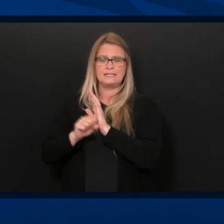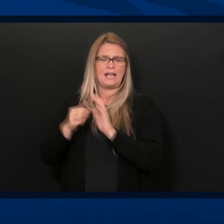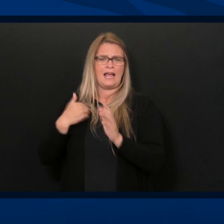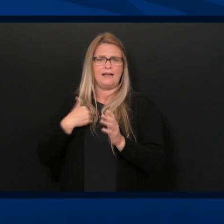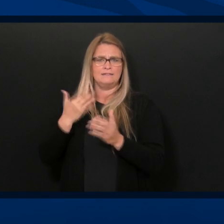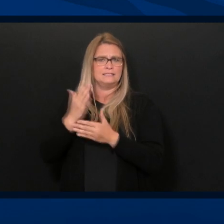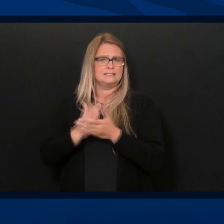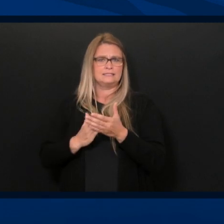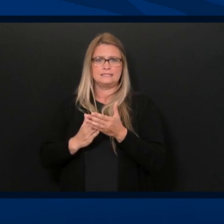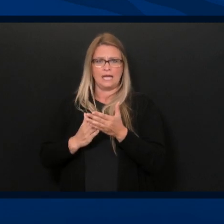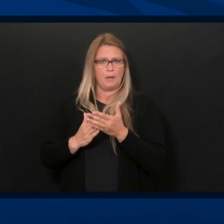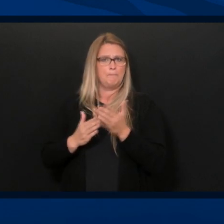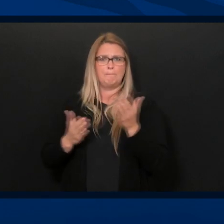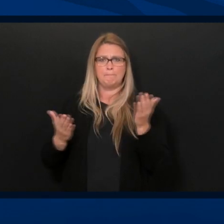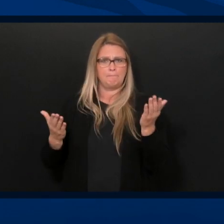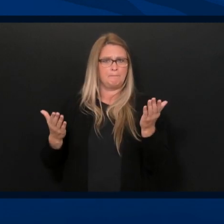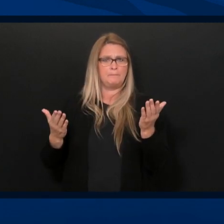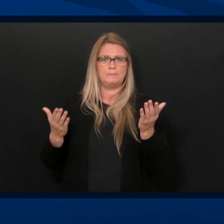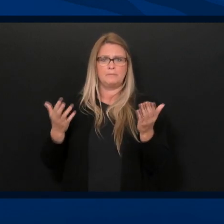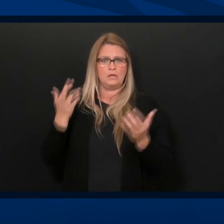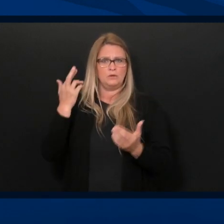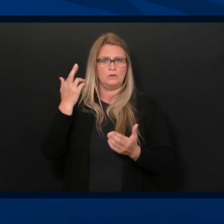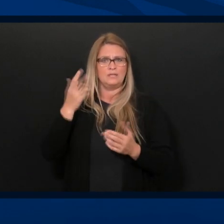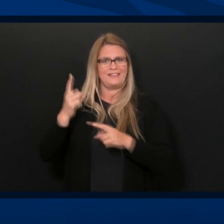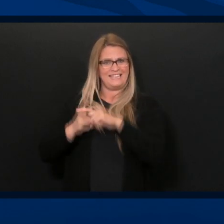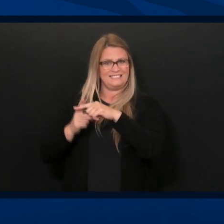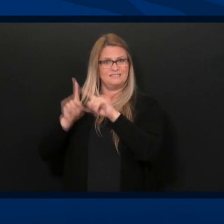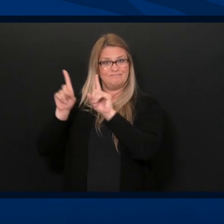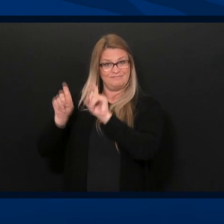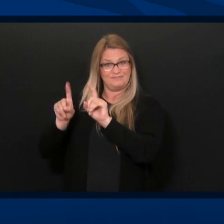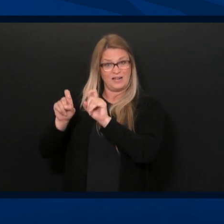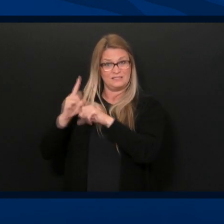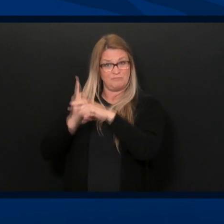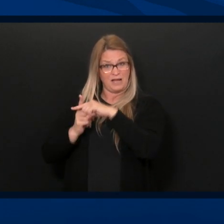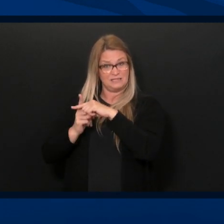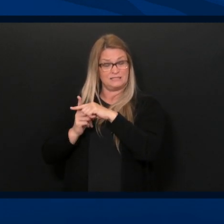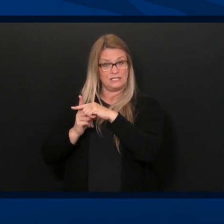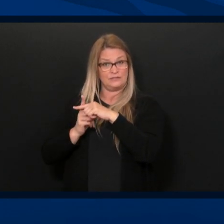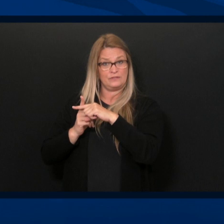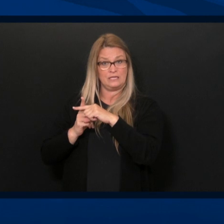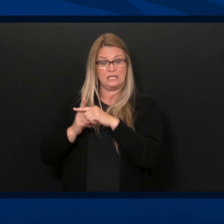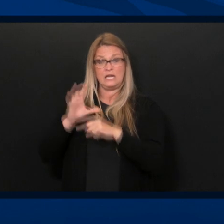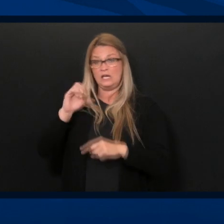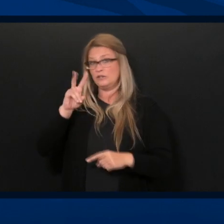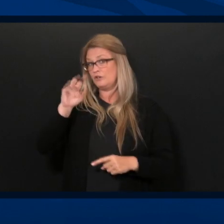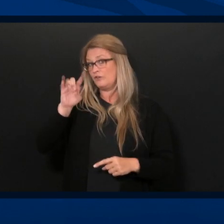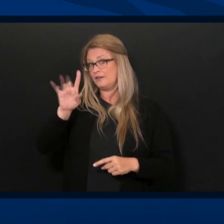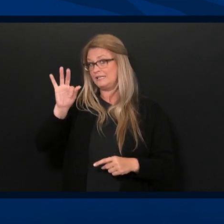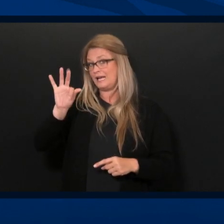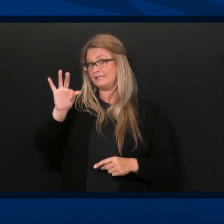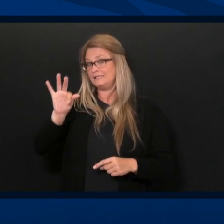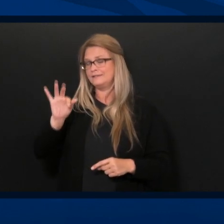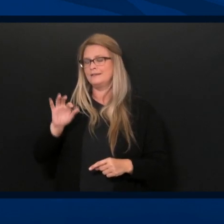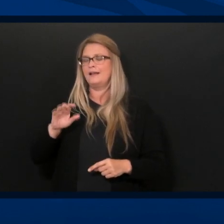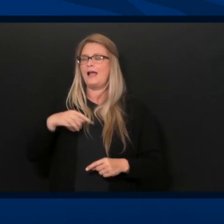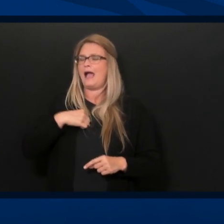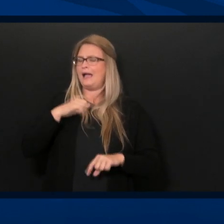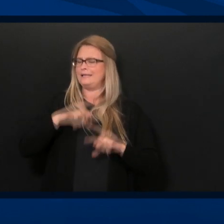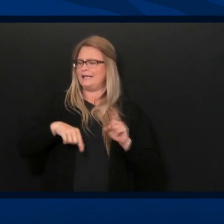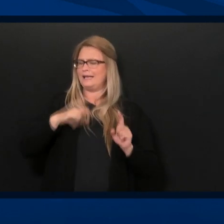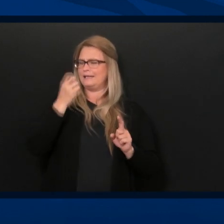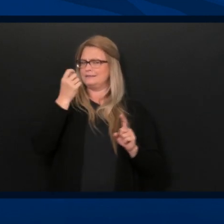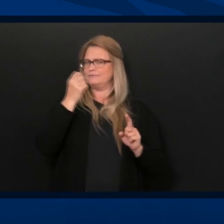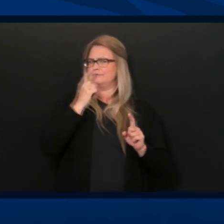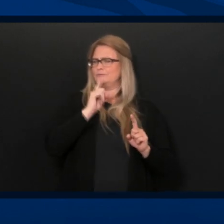status offenses, and they've tested positive for COVID-19. I can't tell because the judicial branch and DHHR